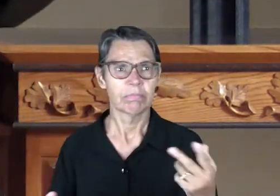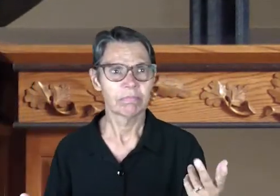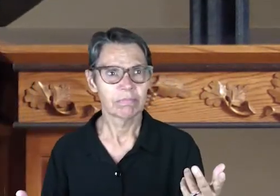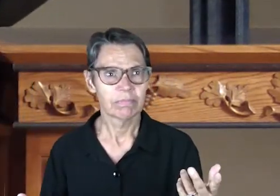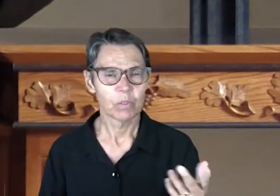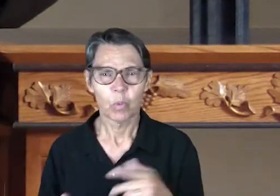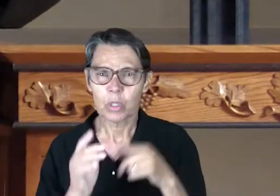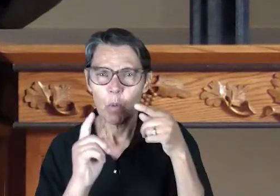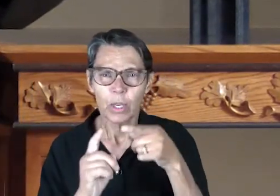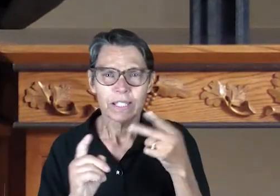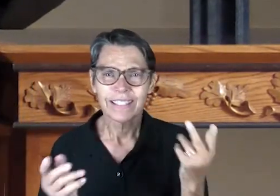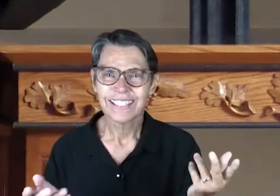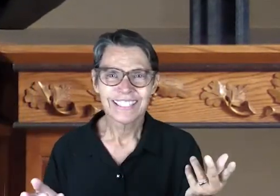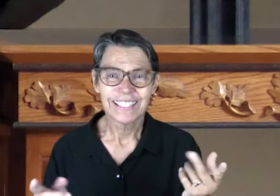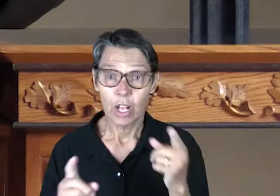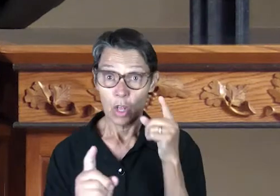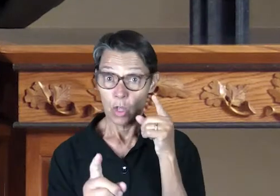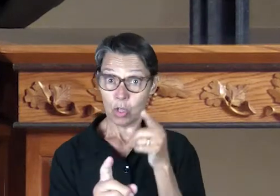Matter.